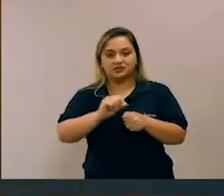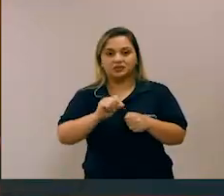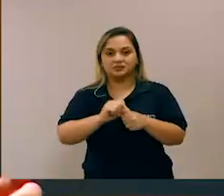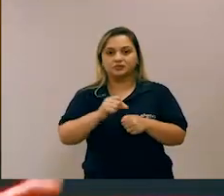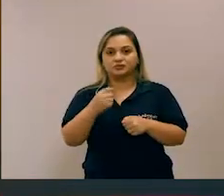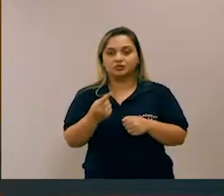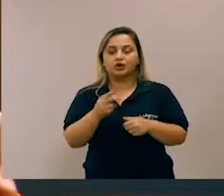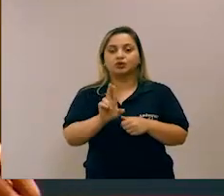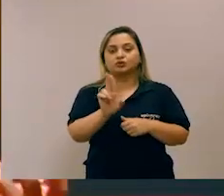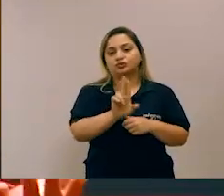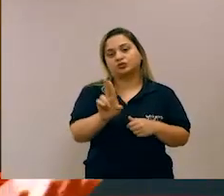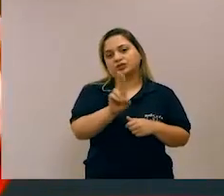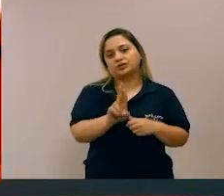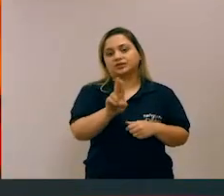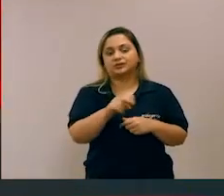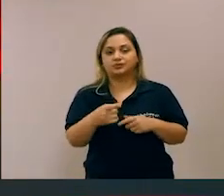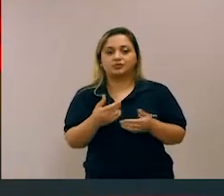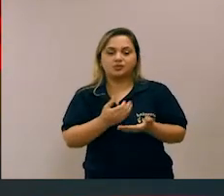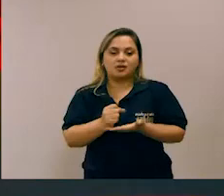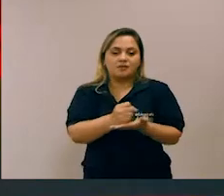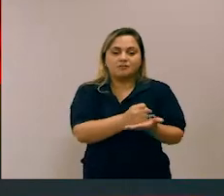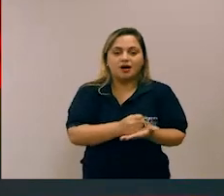We used,